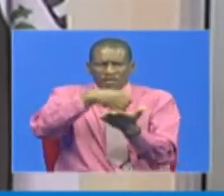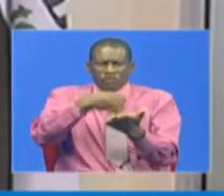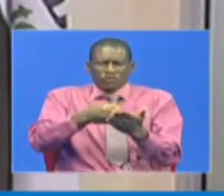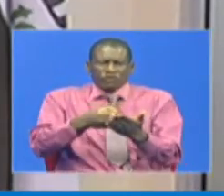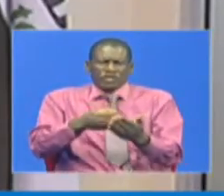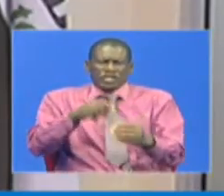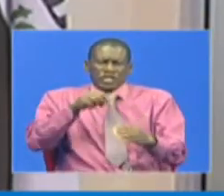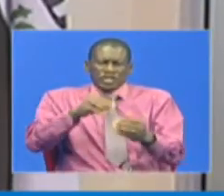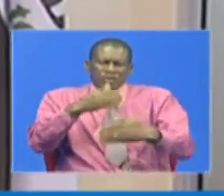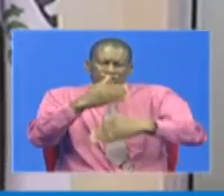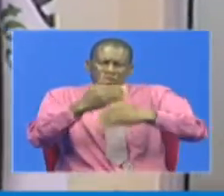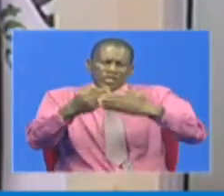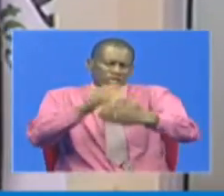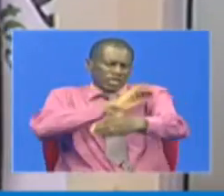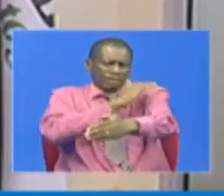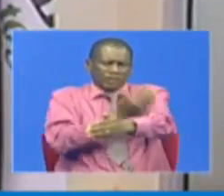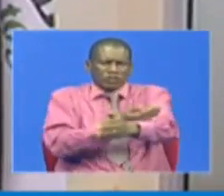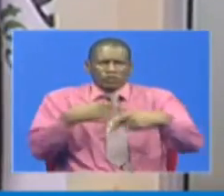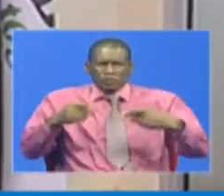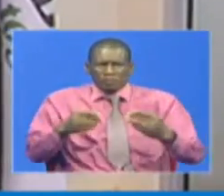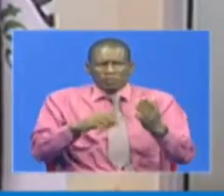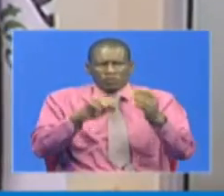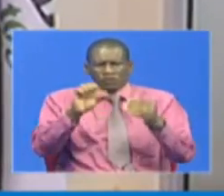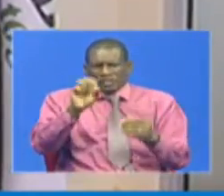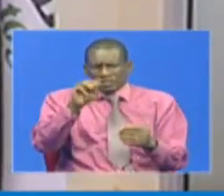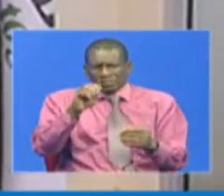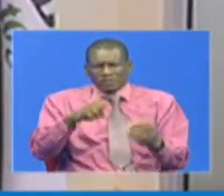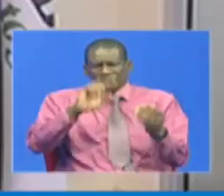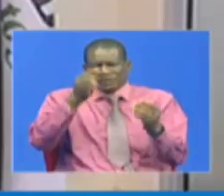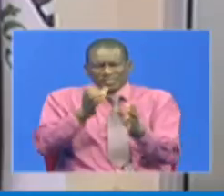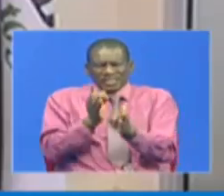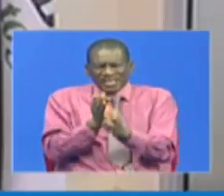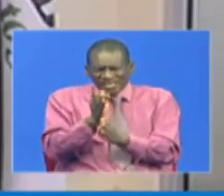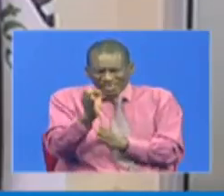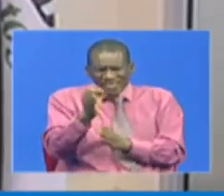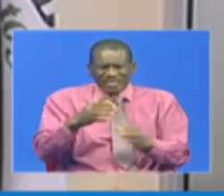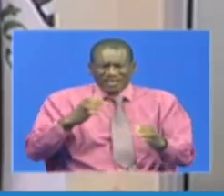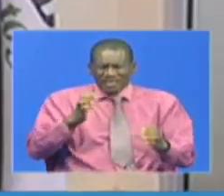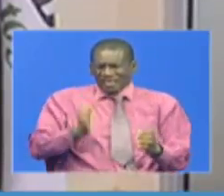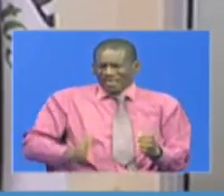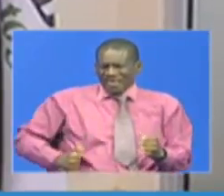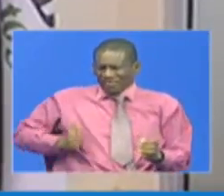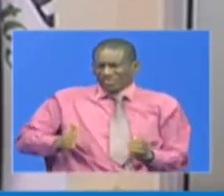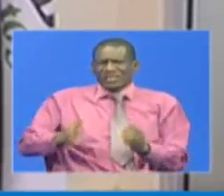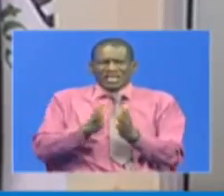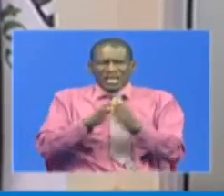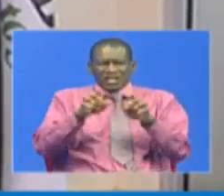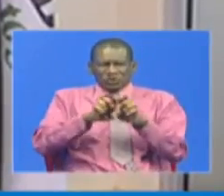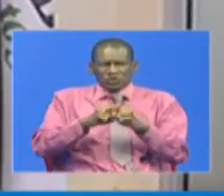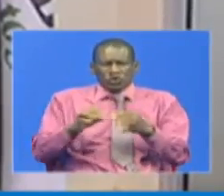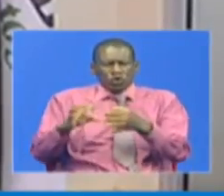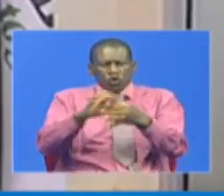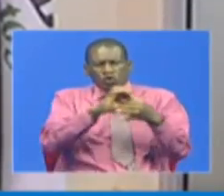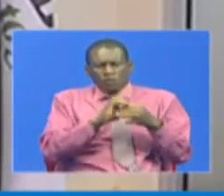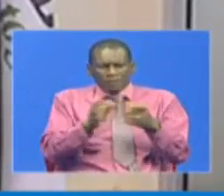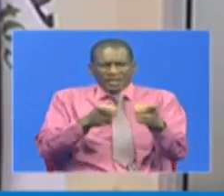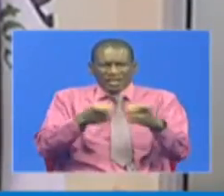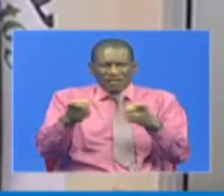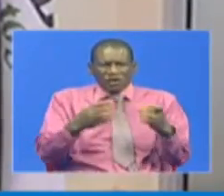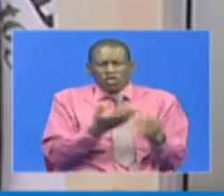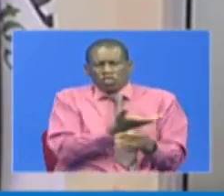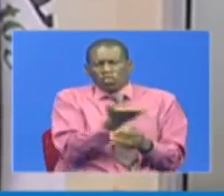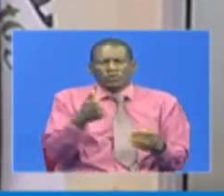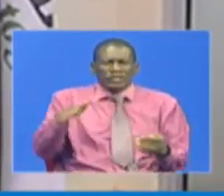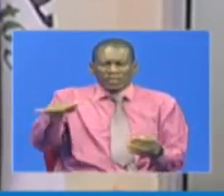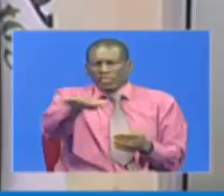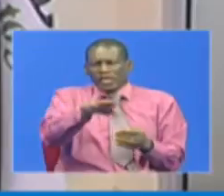them, one on, like you said, integrity, ethics, and also corporate governance. So those are the areas that